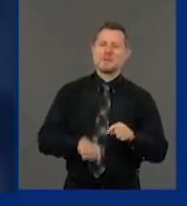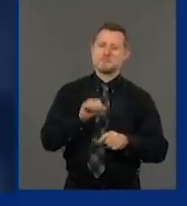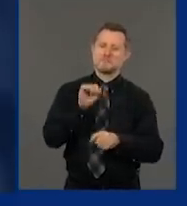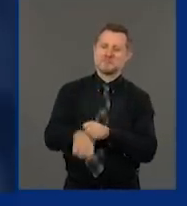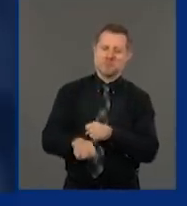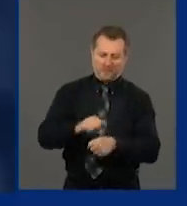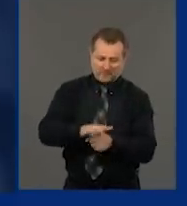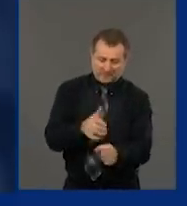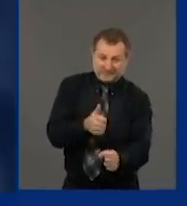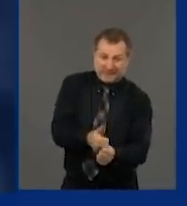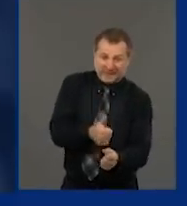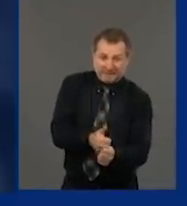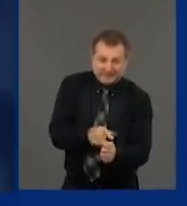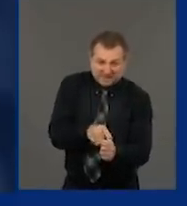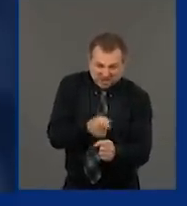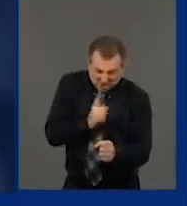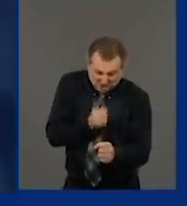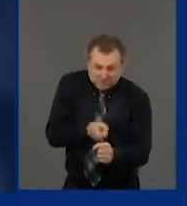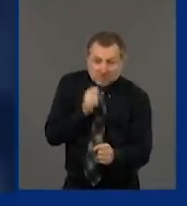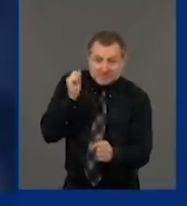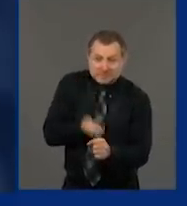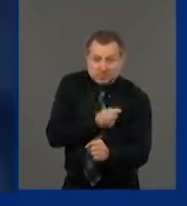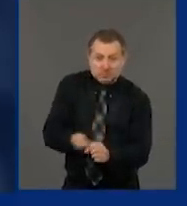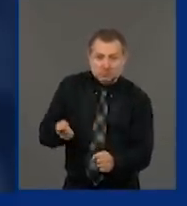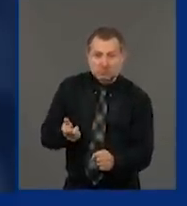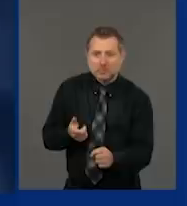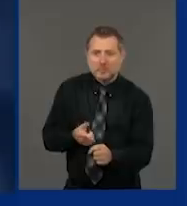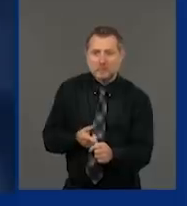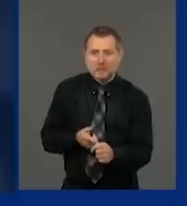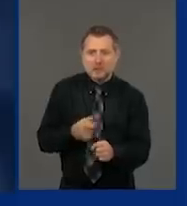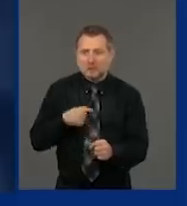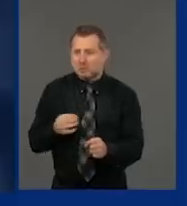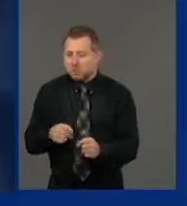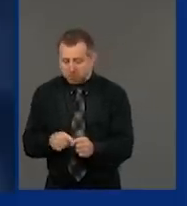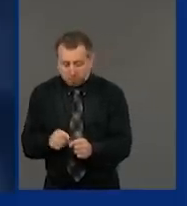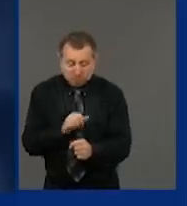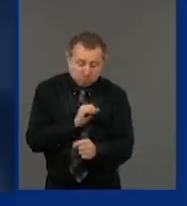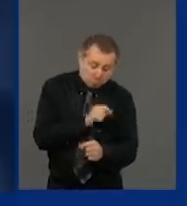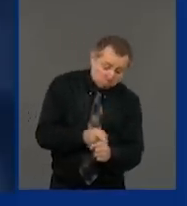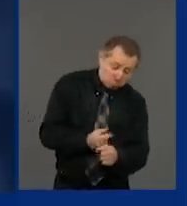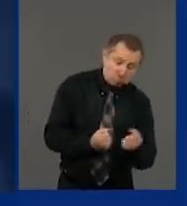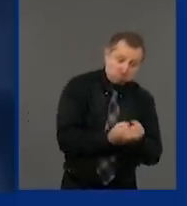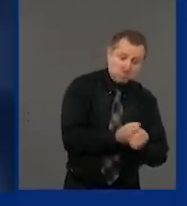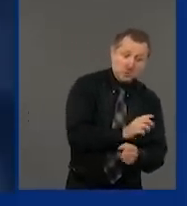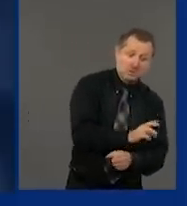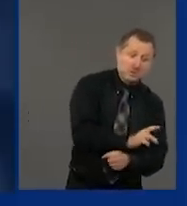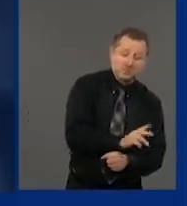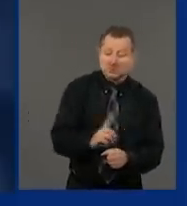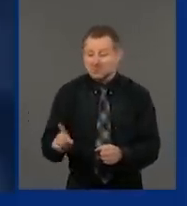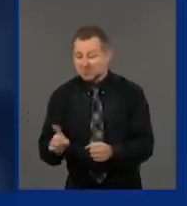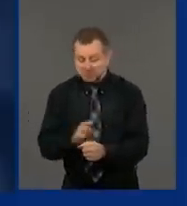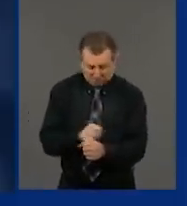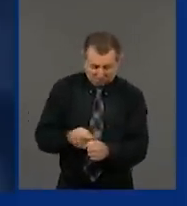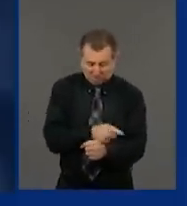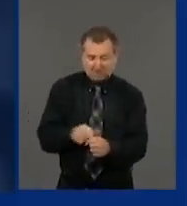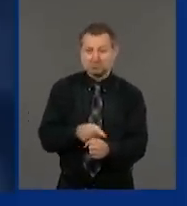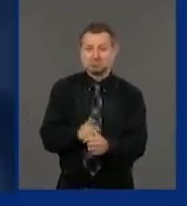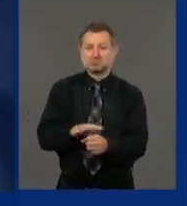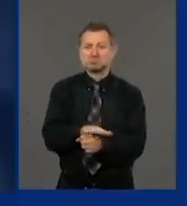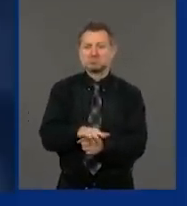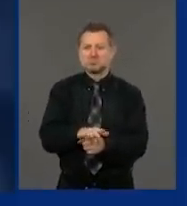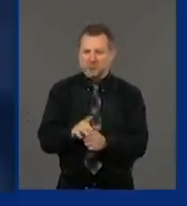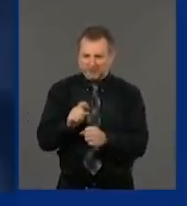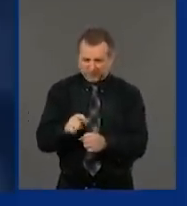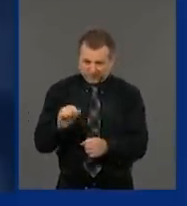virus with politics. You defeat a virus by using